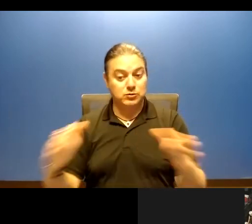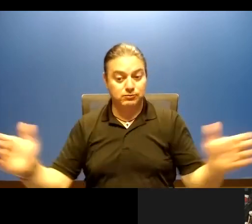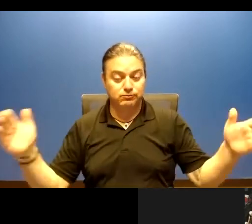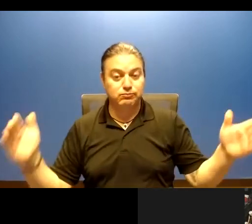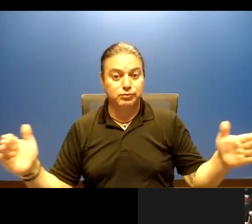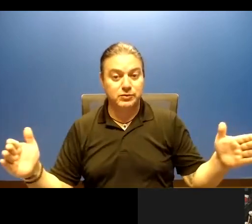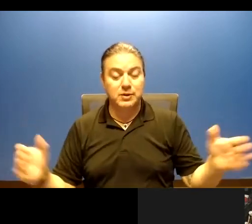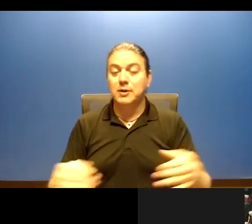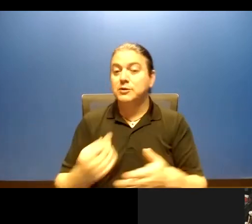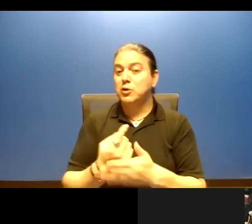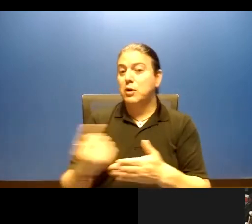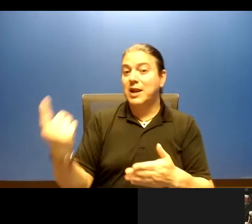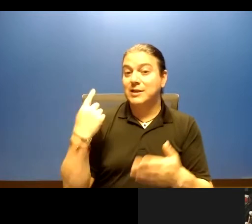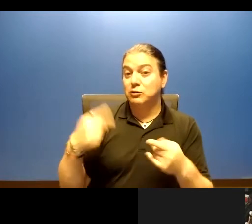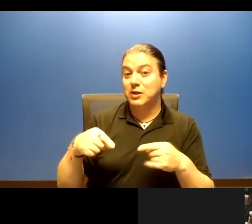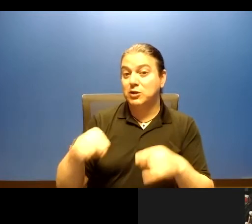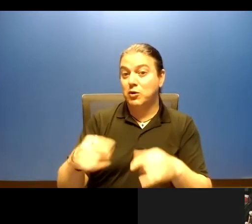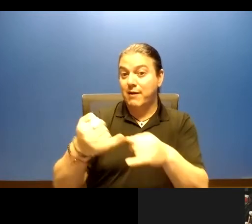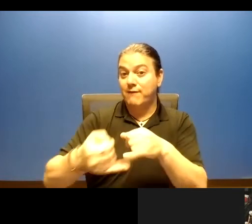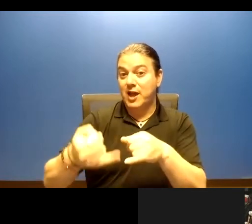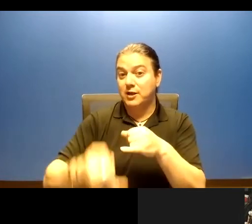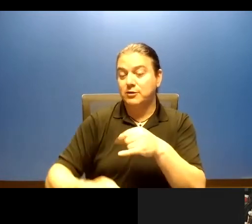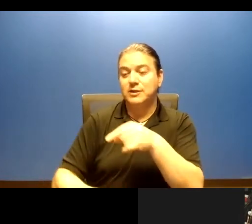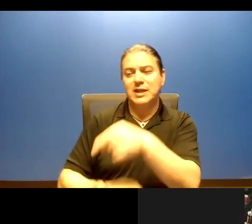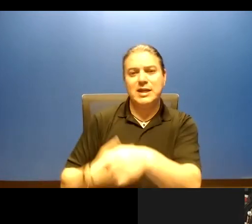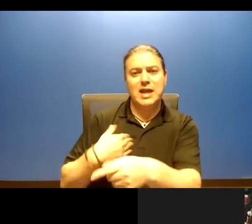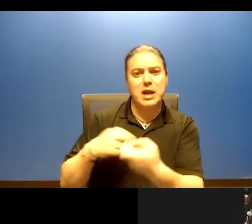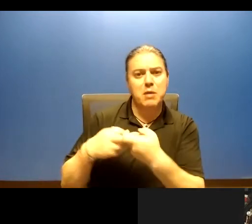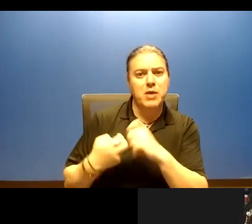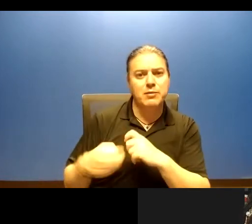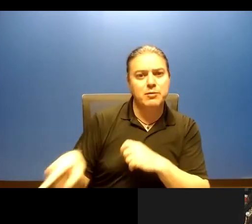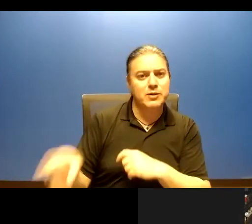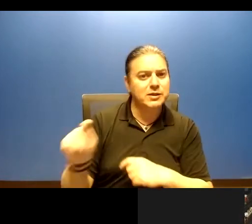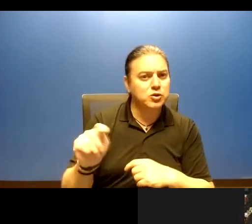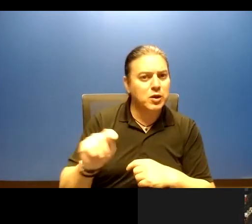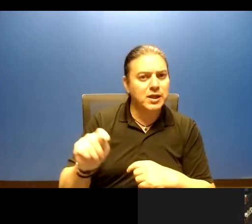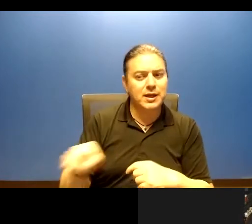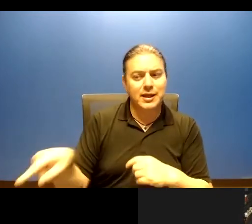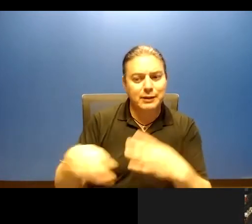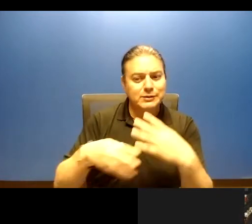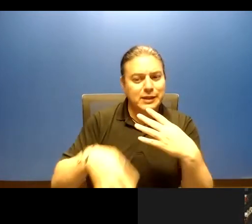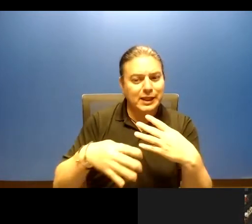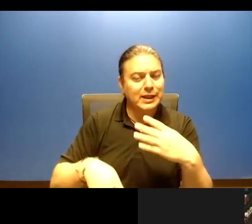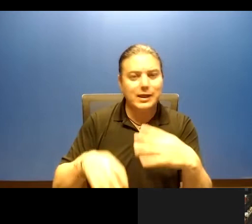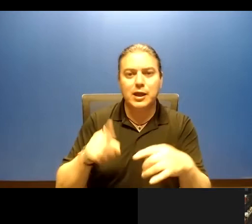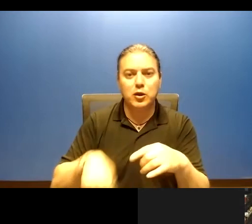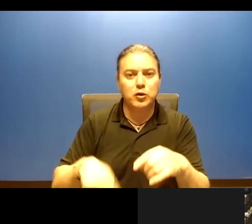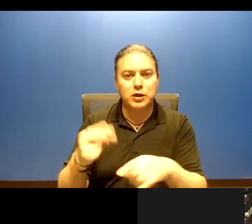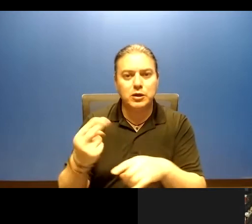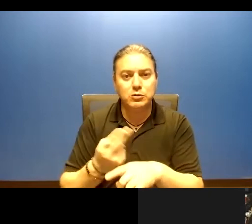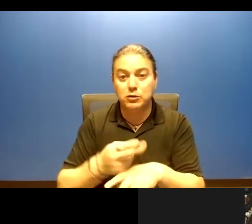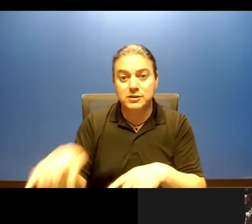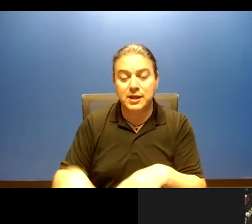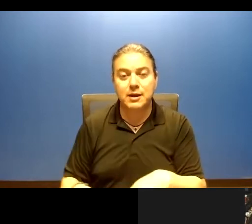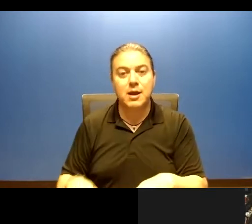had an issue with his toilet. It was leaking, it was non-functional. The problem was the other bathrooms in the house are